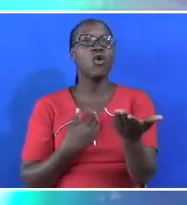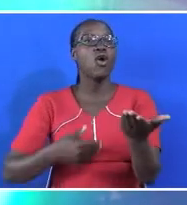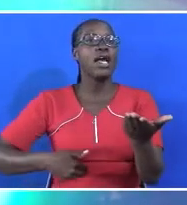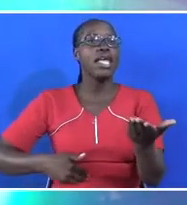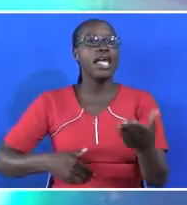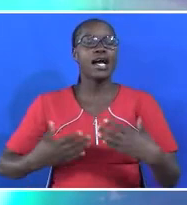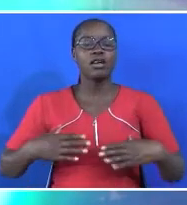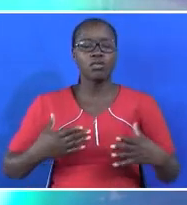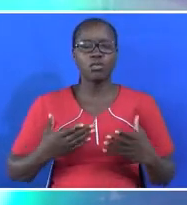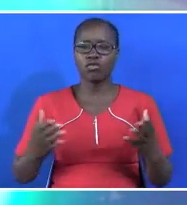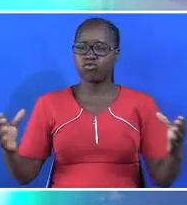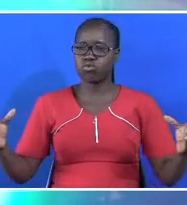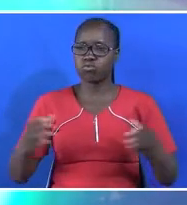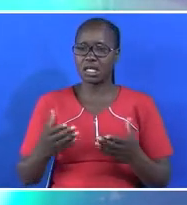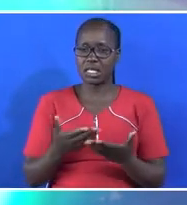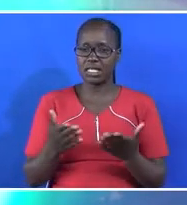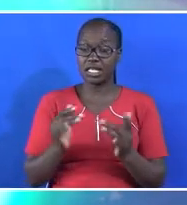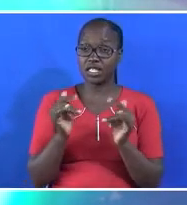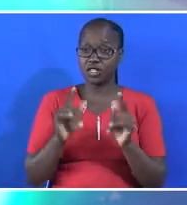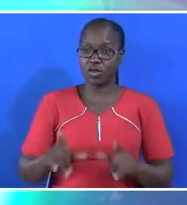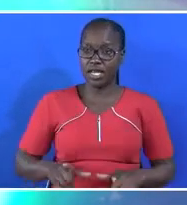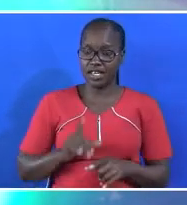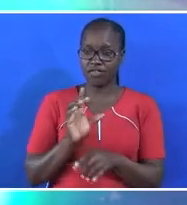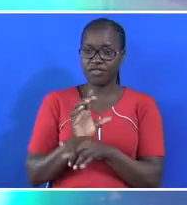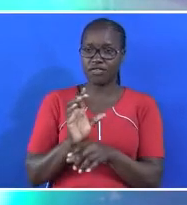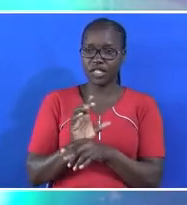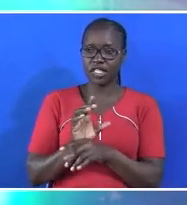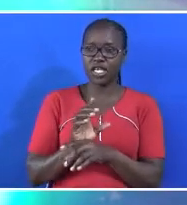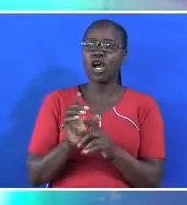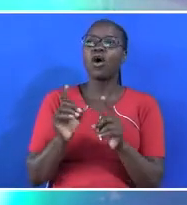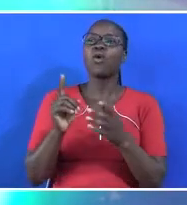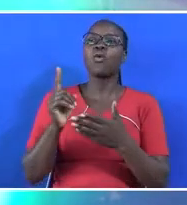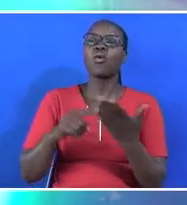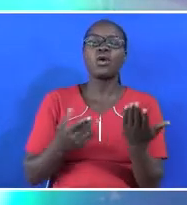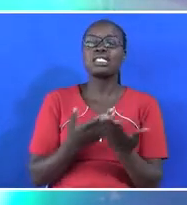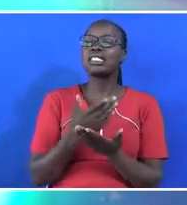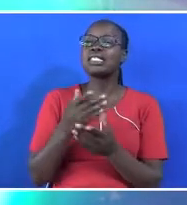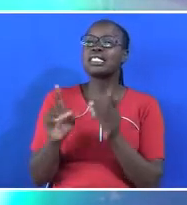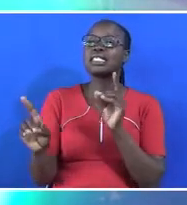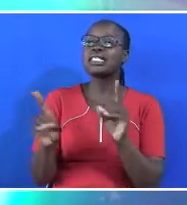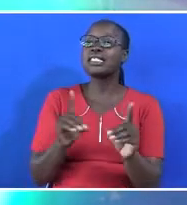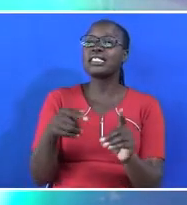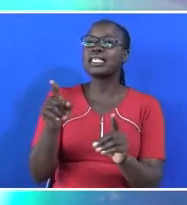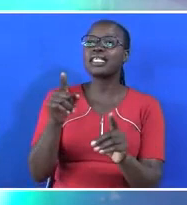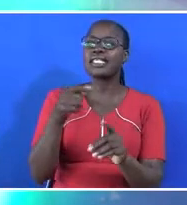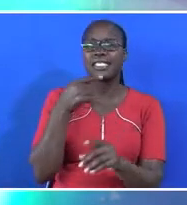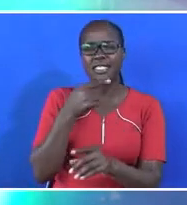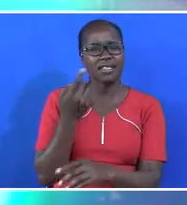people who have gathered at New Life Church, what did they say?